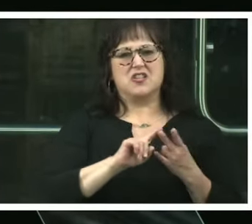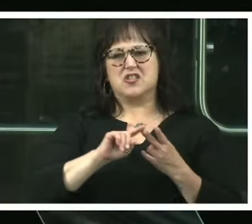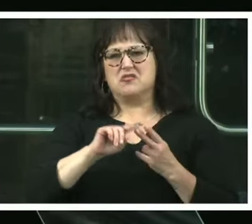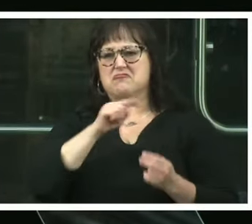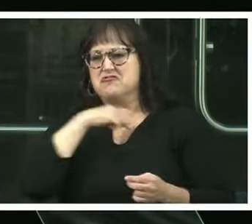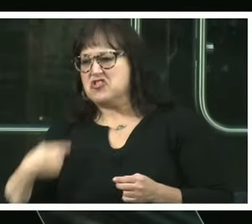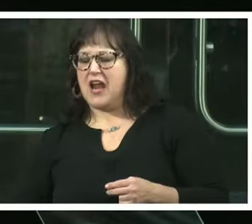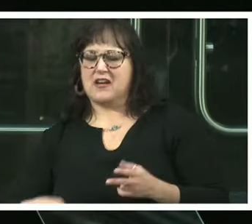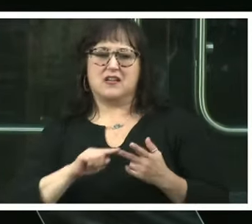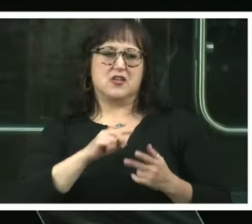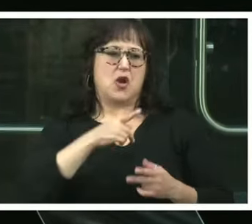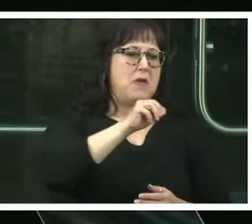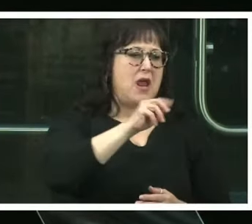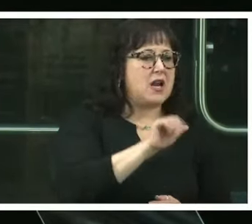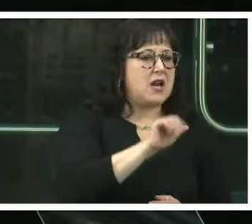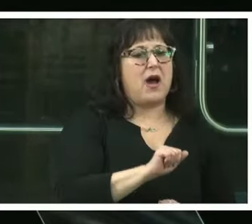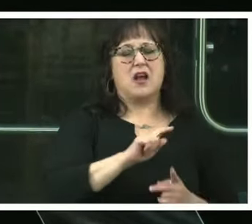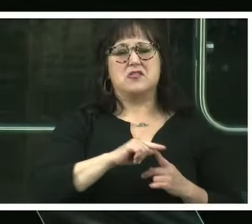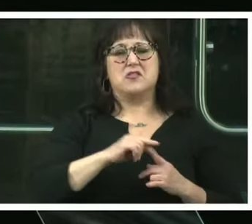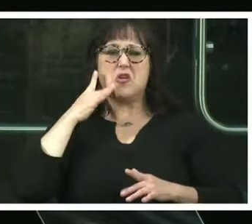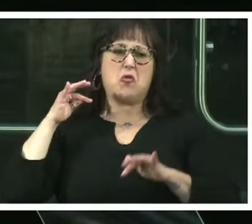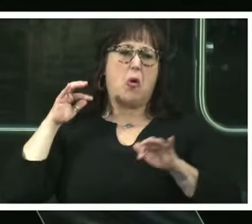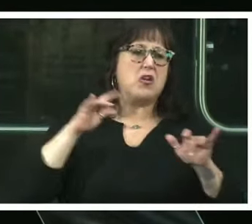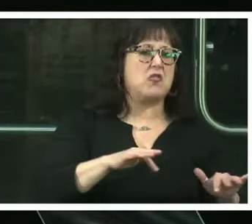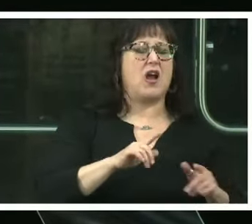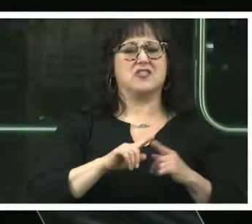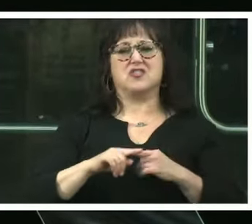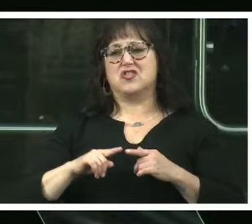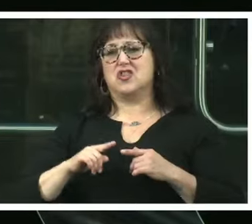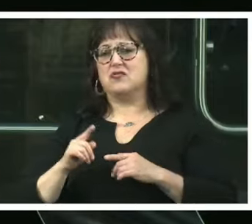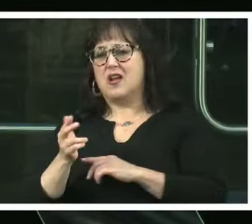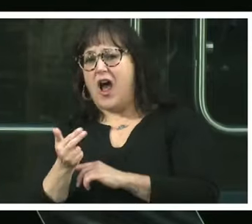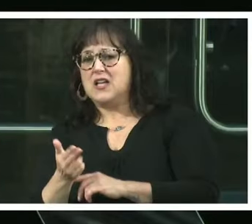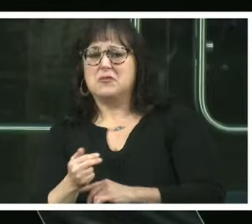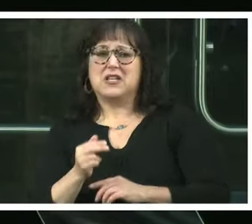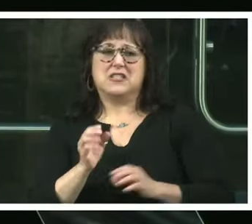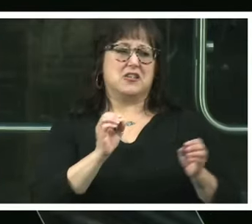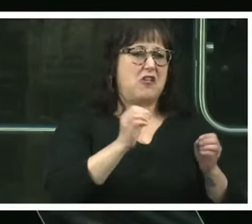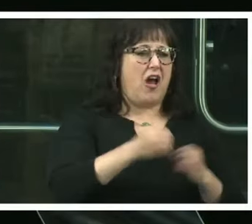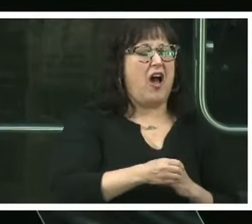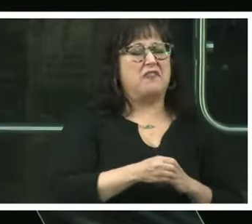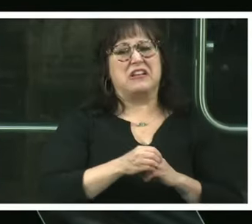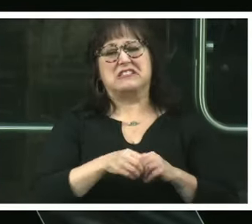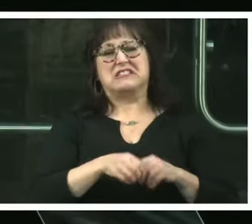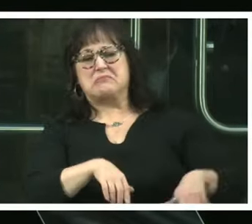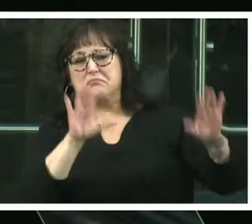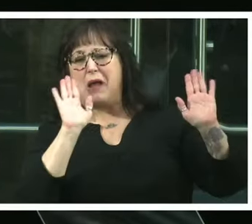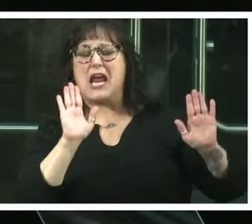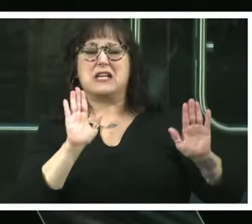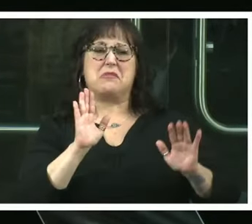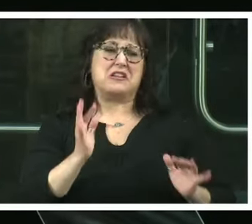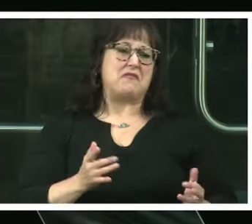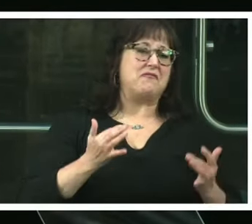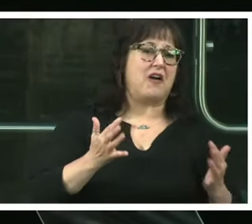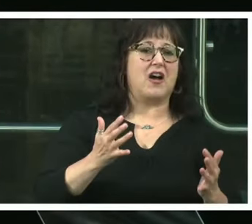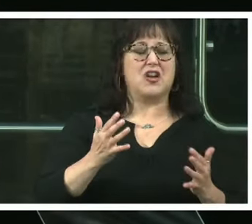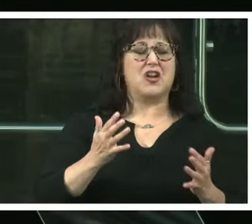the gold rush to hospitality offices, from abandonment, fires, and earthquake,